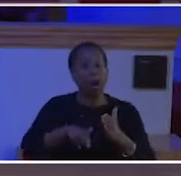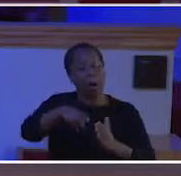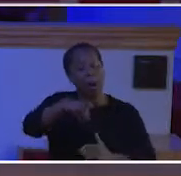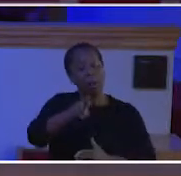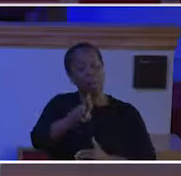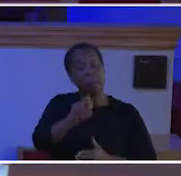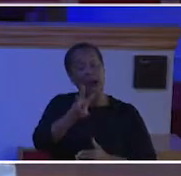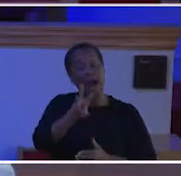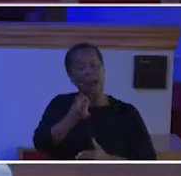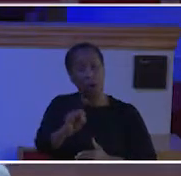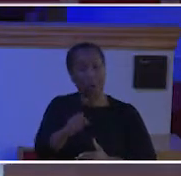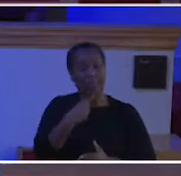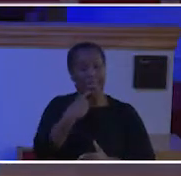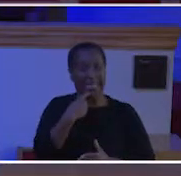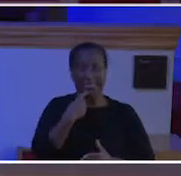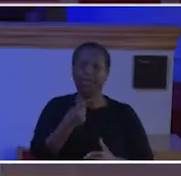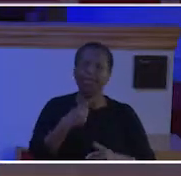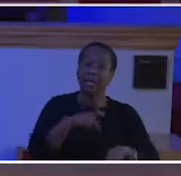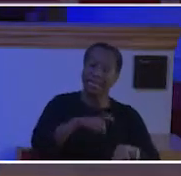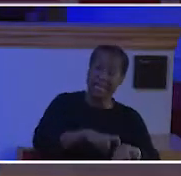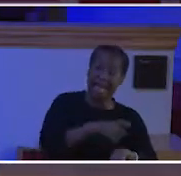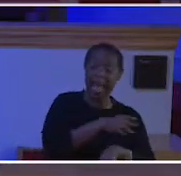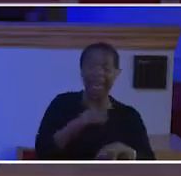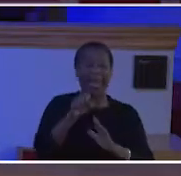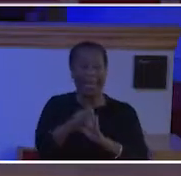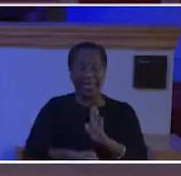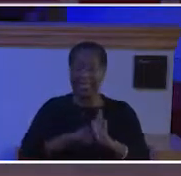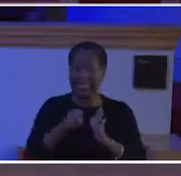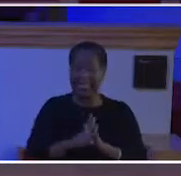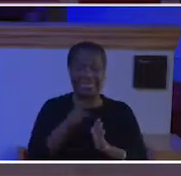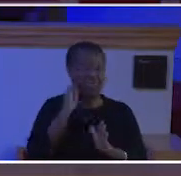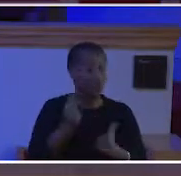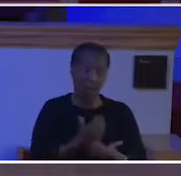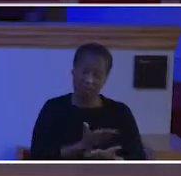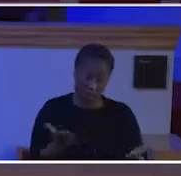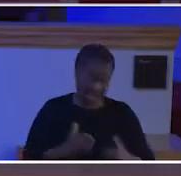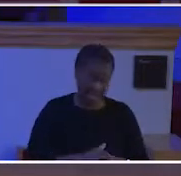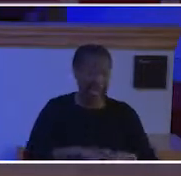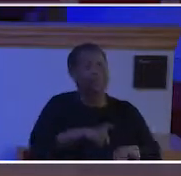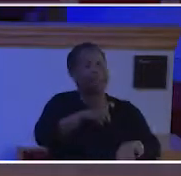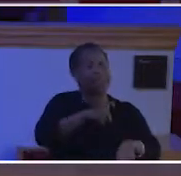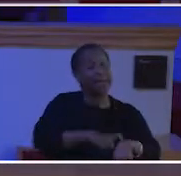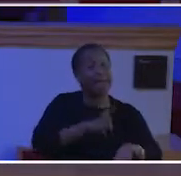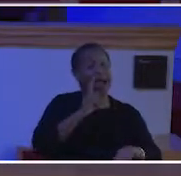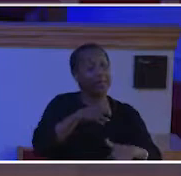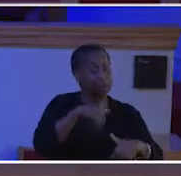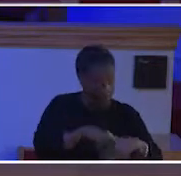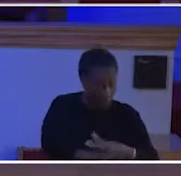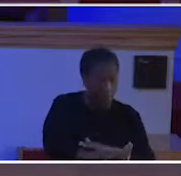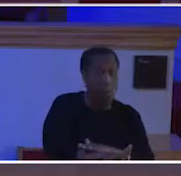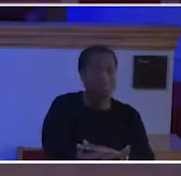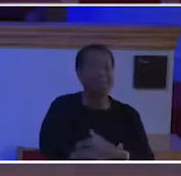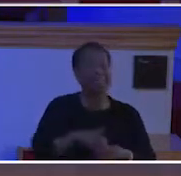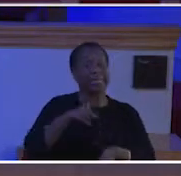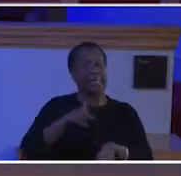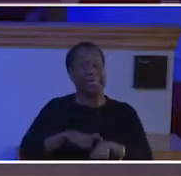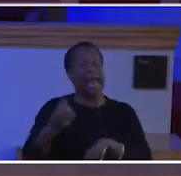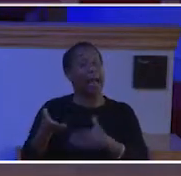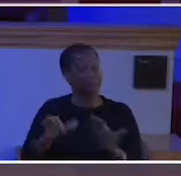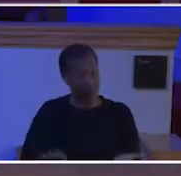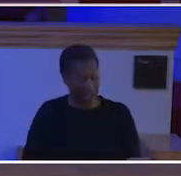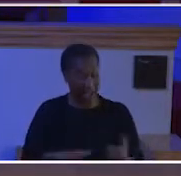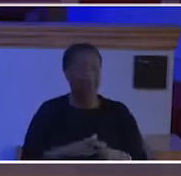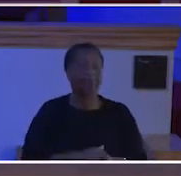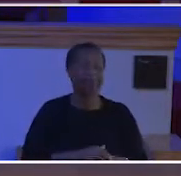that there's a time and a season for everything. A time to be born and a time to